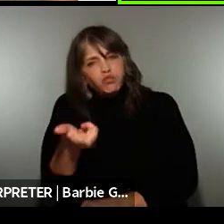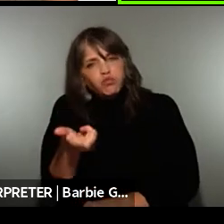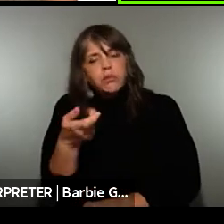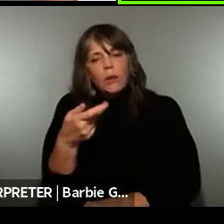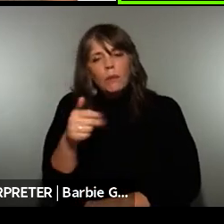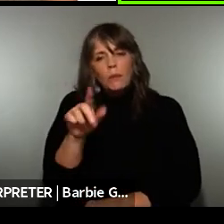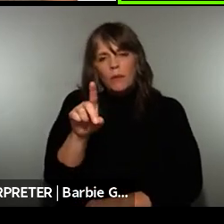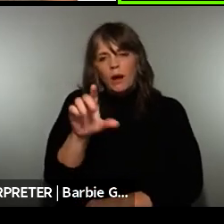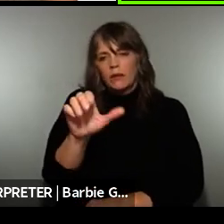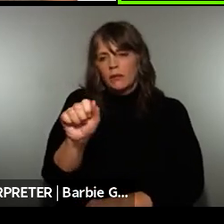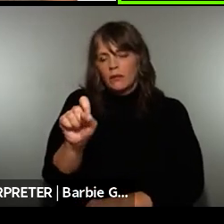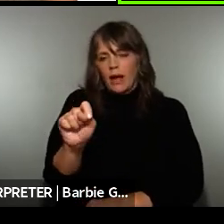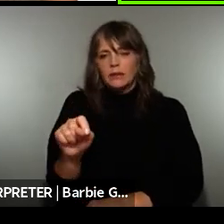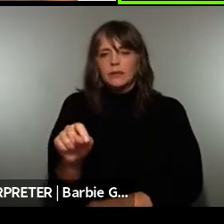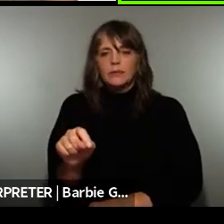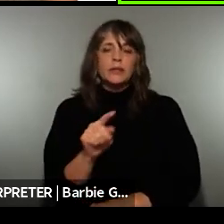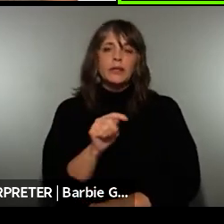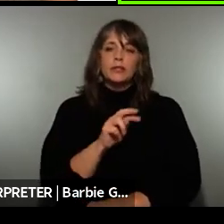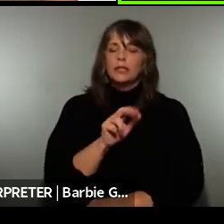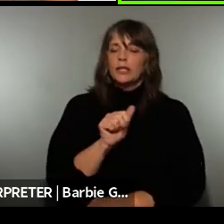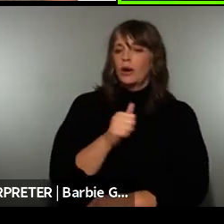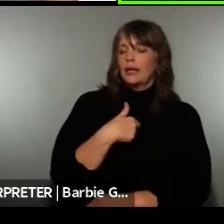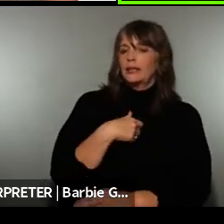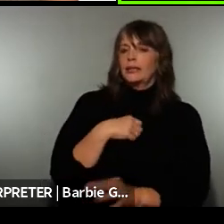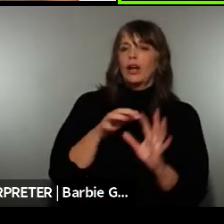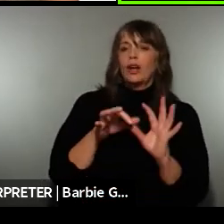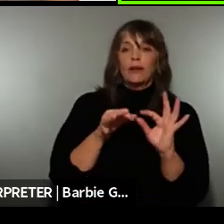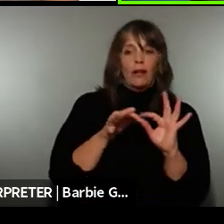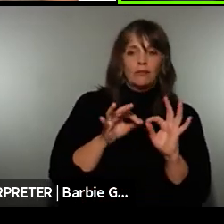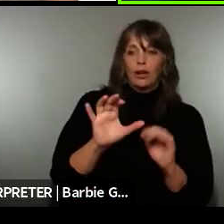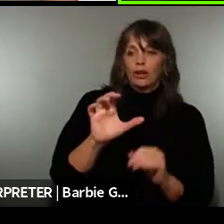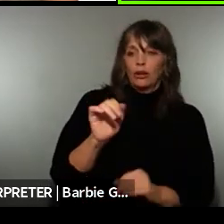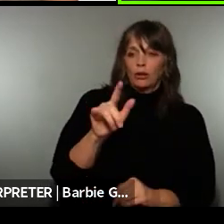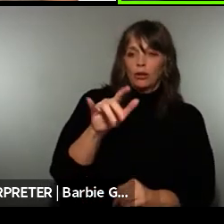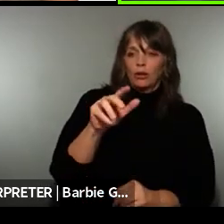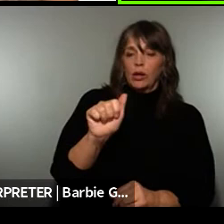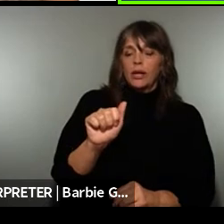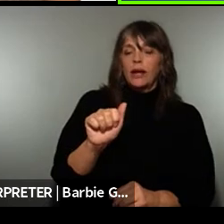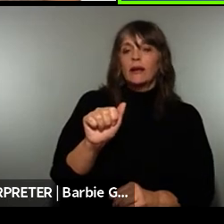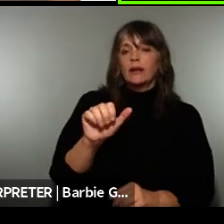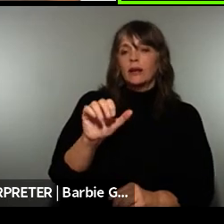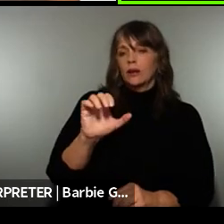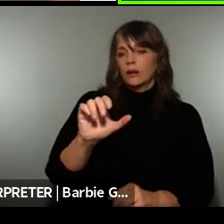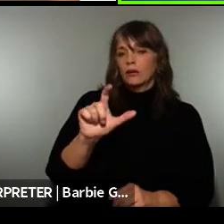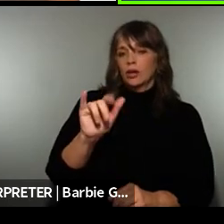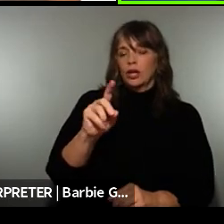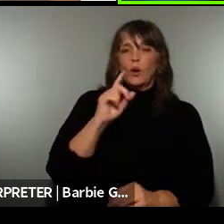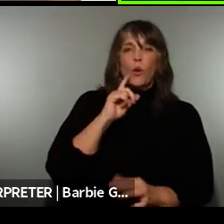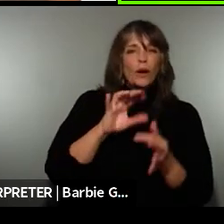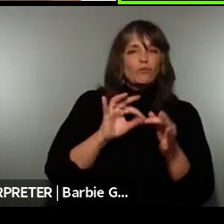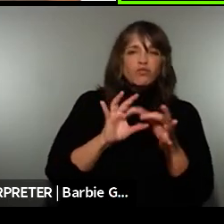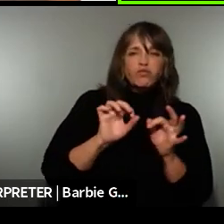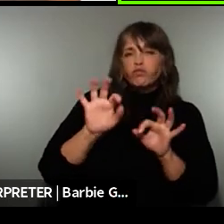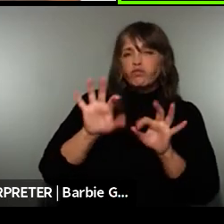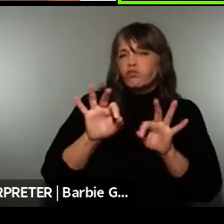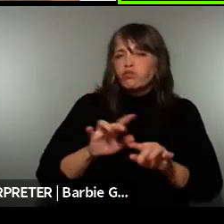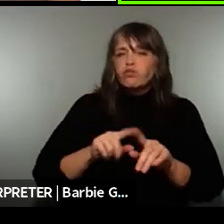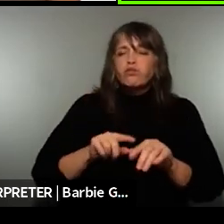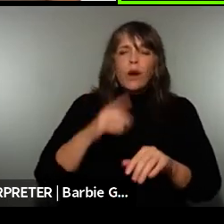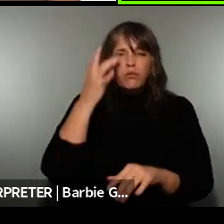Claudia Alec has been sharing, dropping all kinds of wisdom. So just to vocalize that, number one, when you're